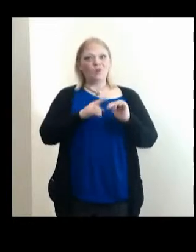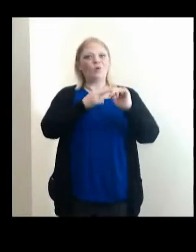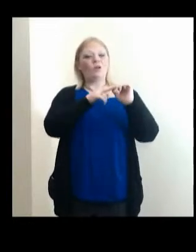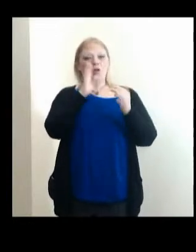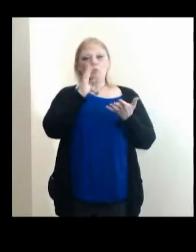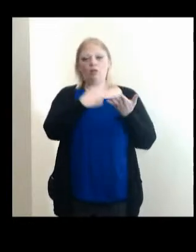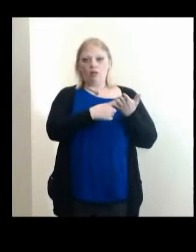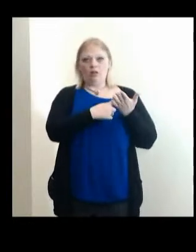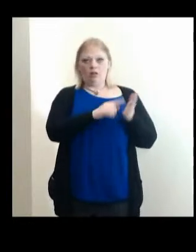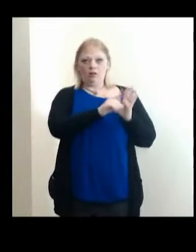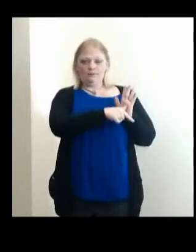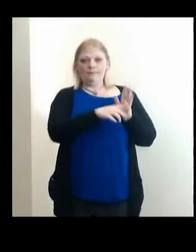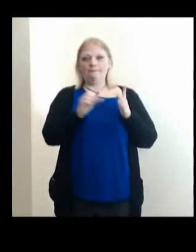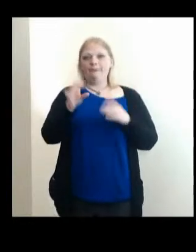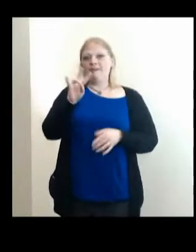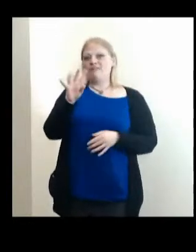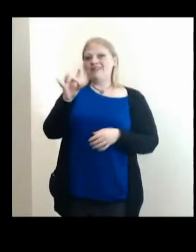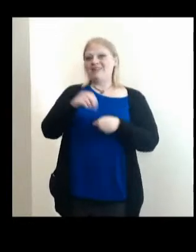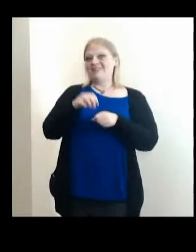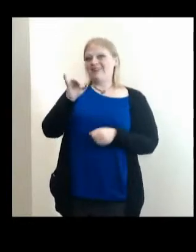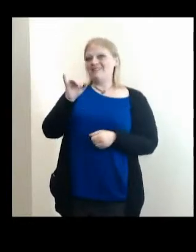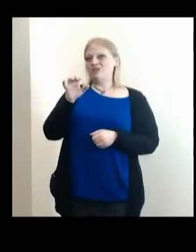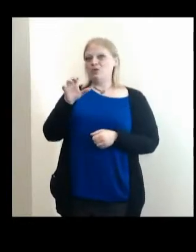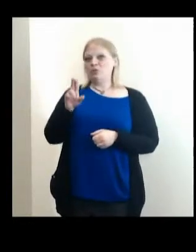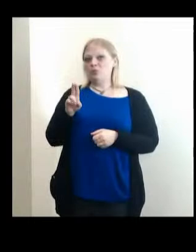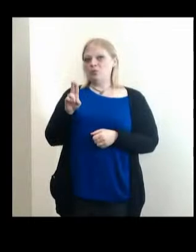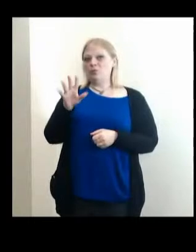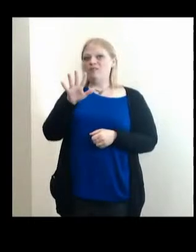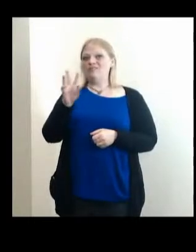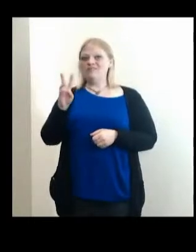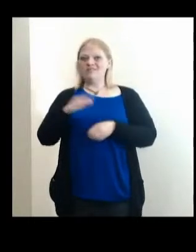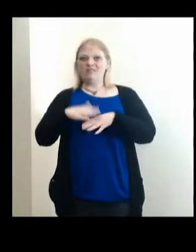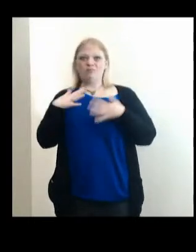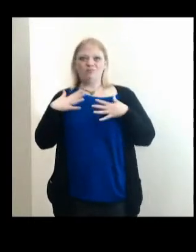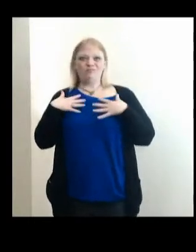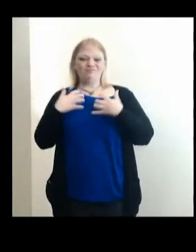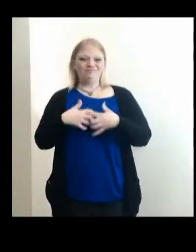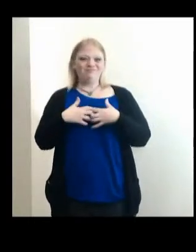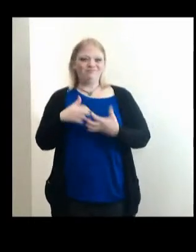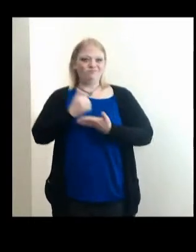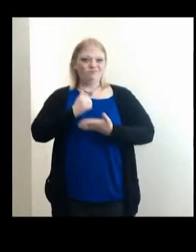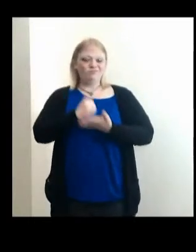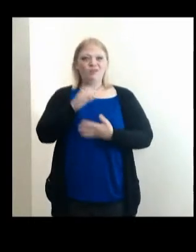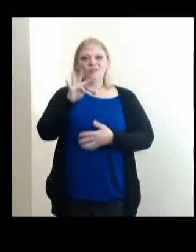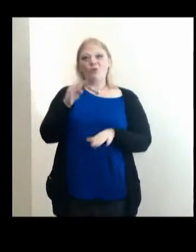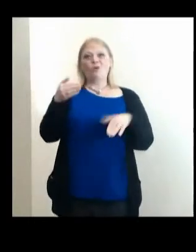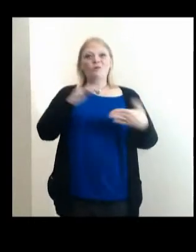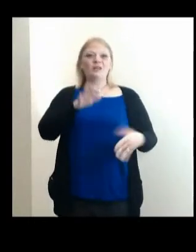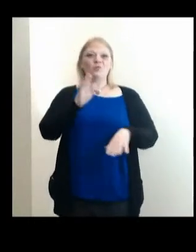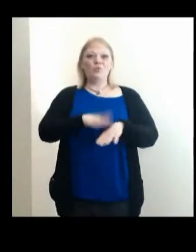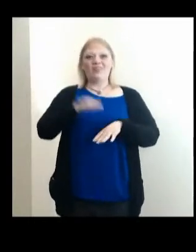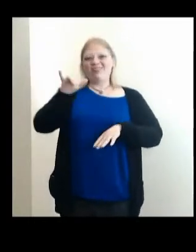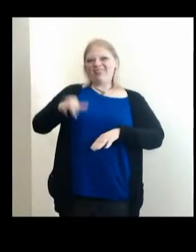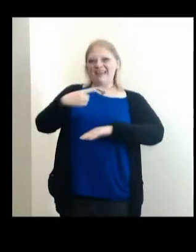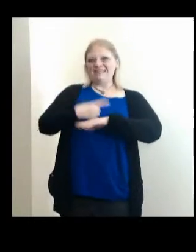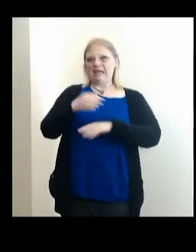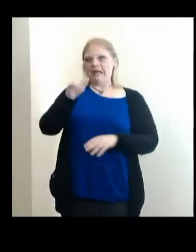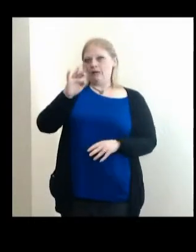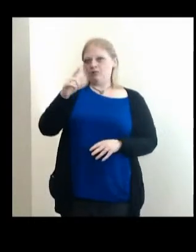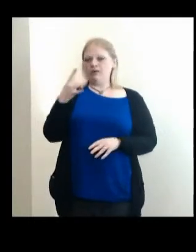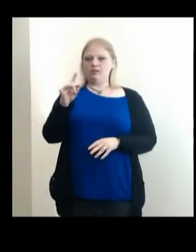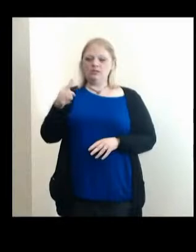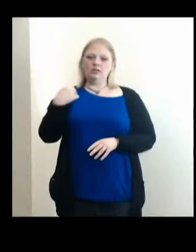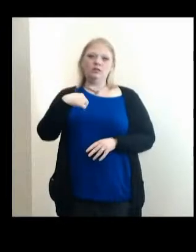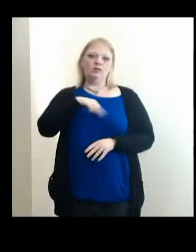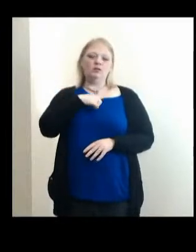talk more about that. 78 were in the ICU, 56 on an airway assist, and 4 died on that day. And we certainly